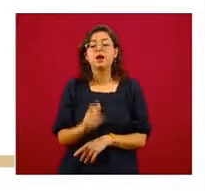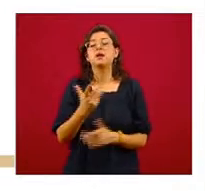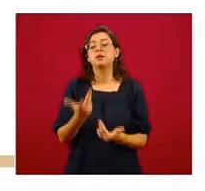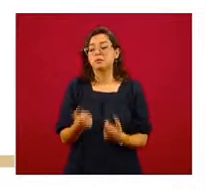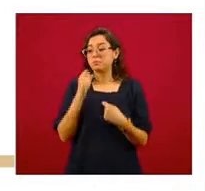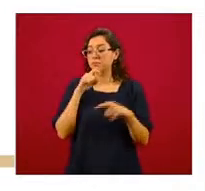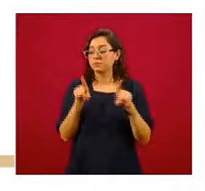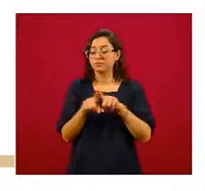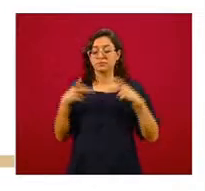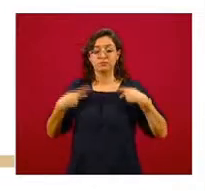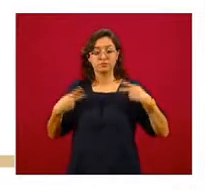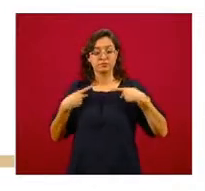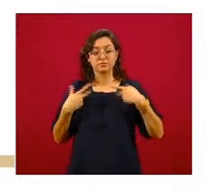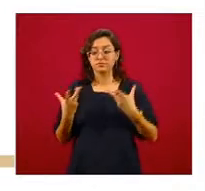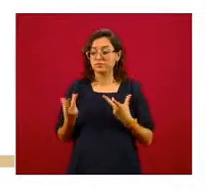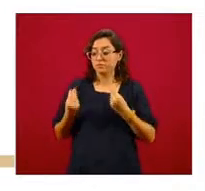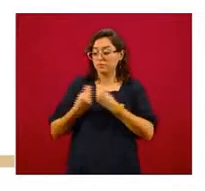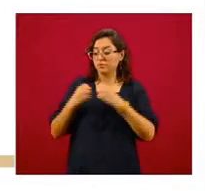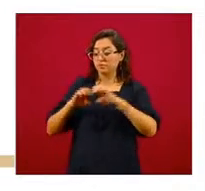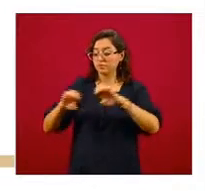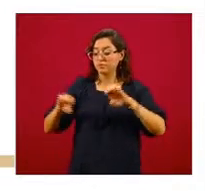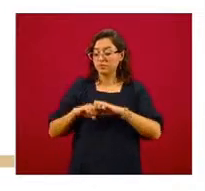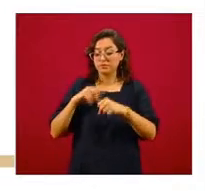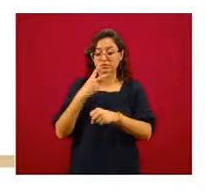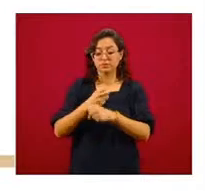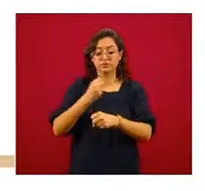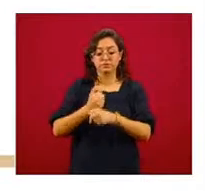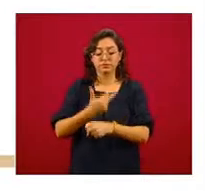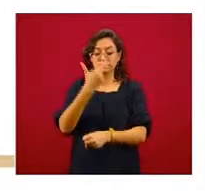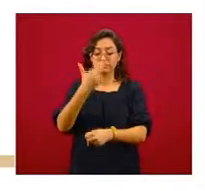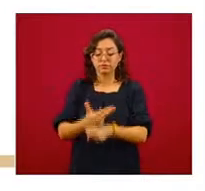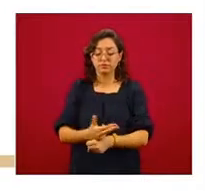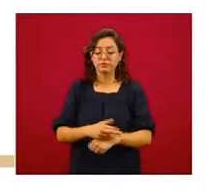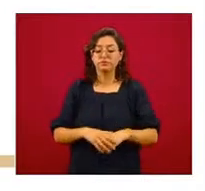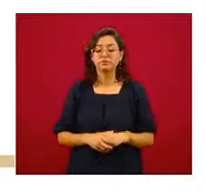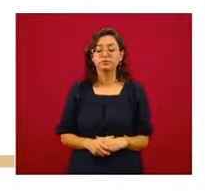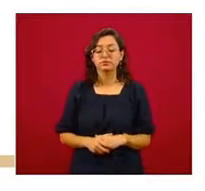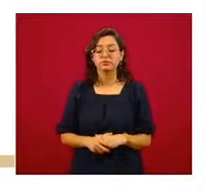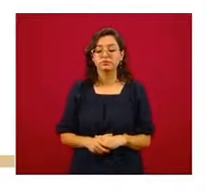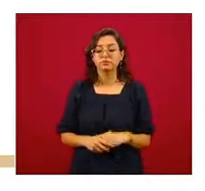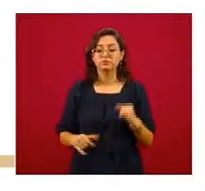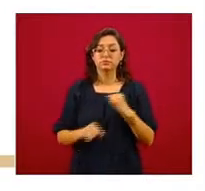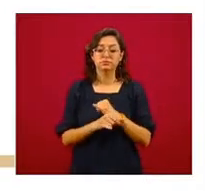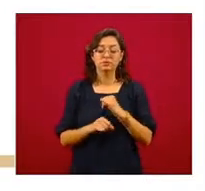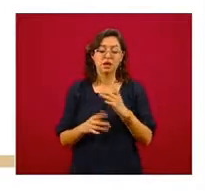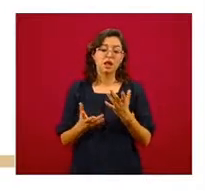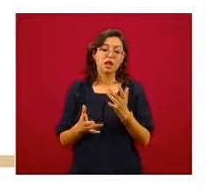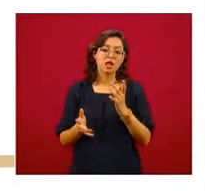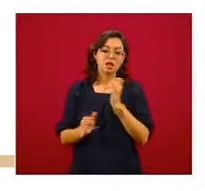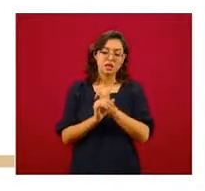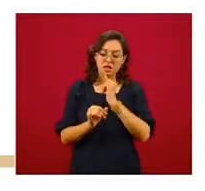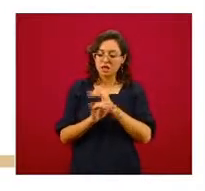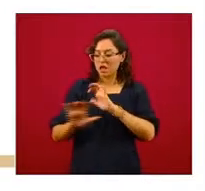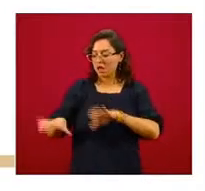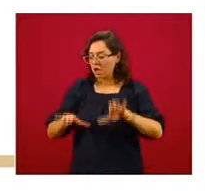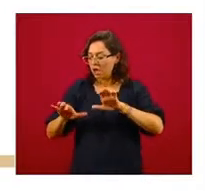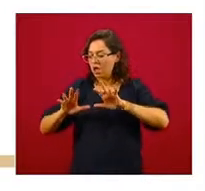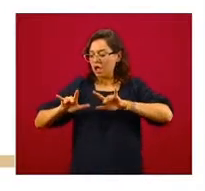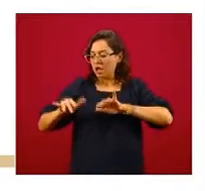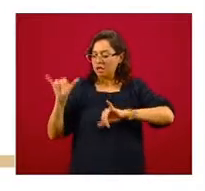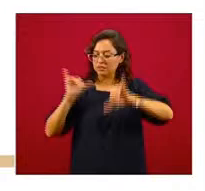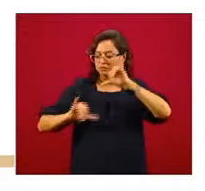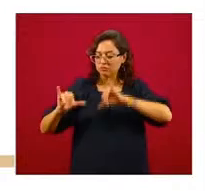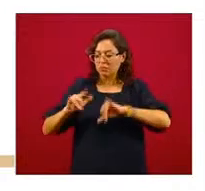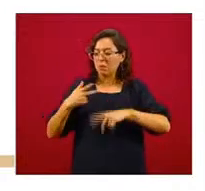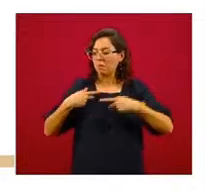Epidemiological National Reference Center, the folks at the IT departments,